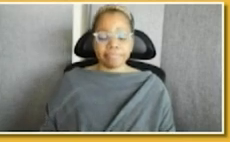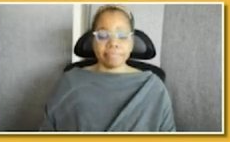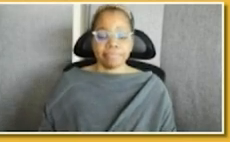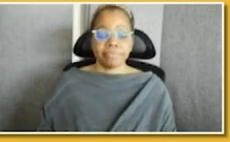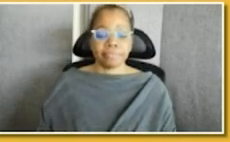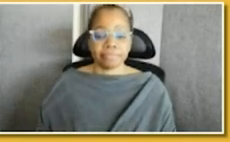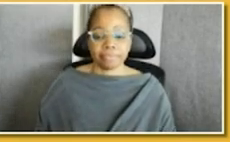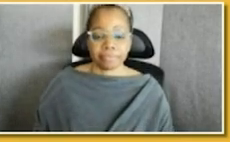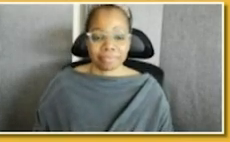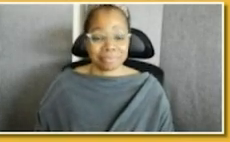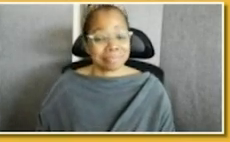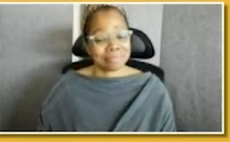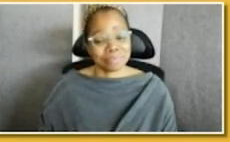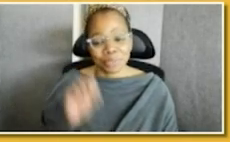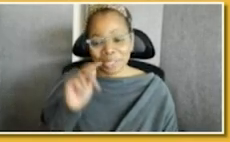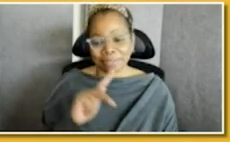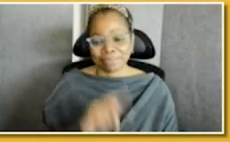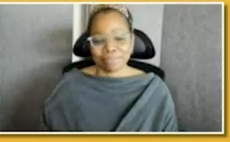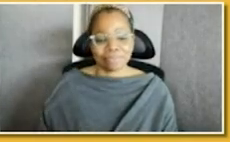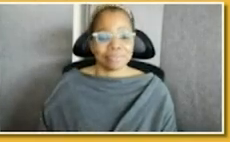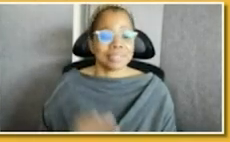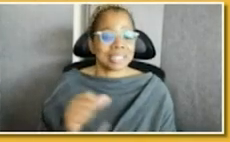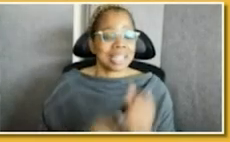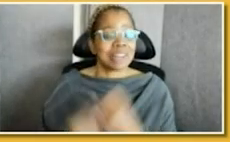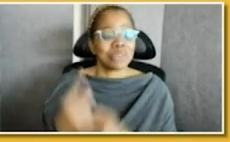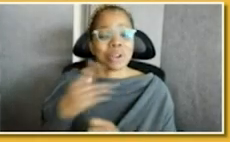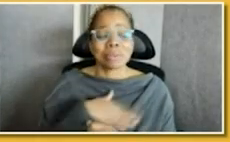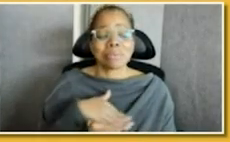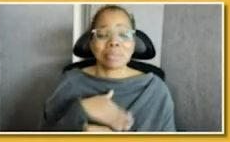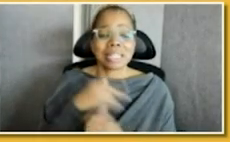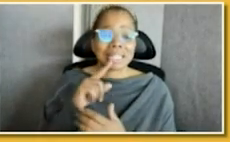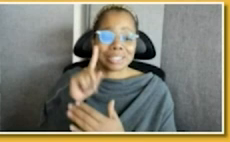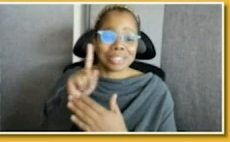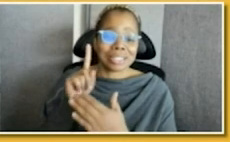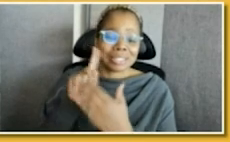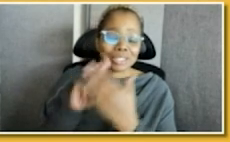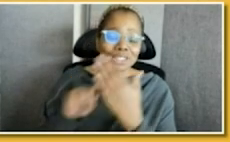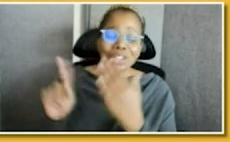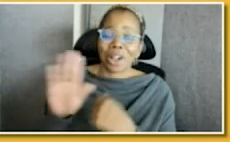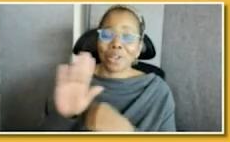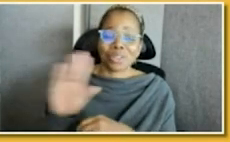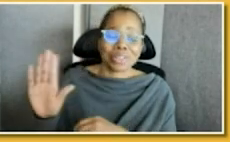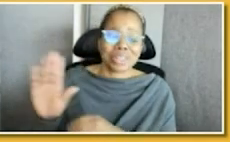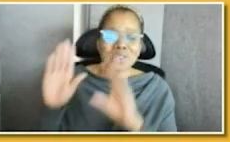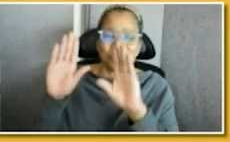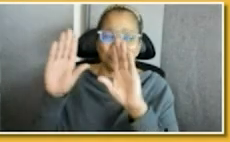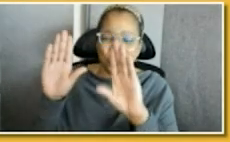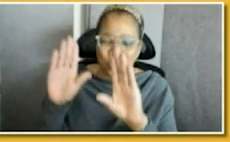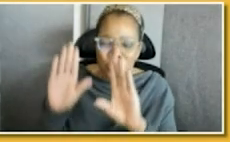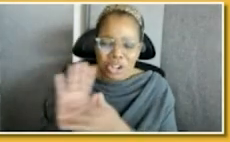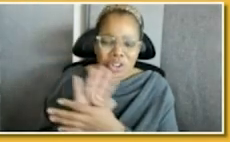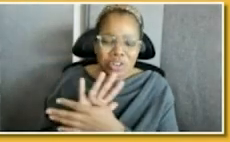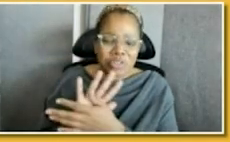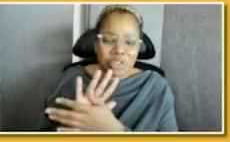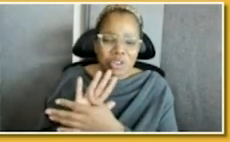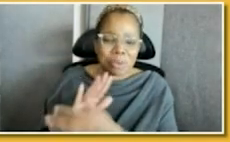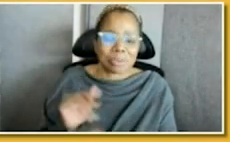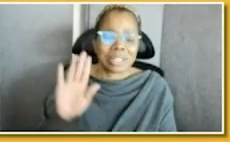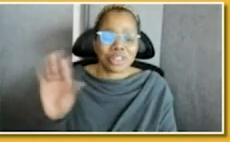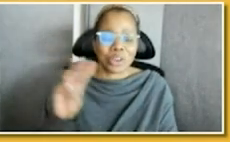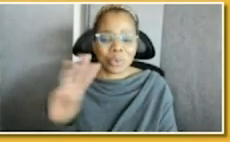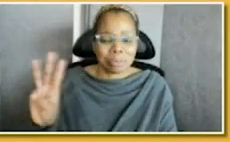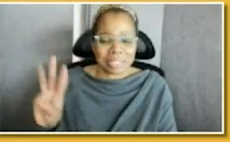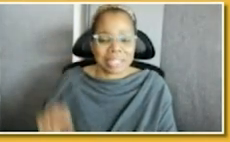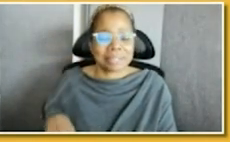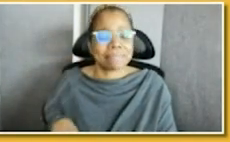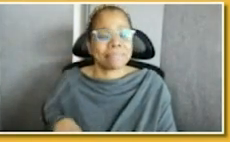So everyone, be sure to check out Cinema Libre Studio's incredible catalog of films on their website. And Ron,